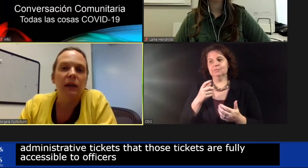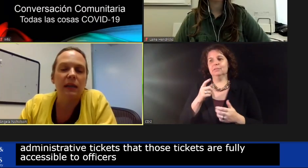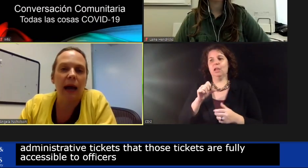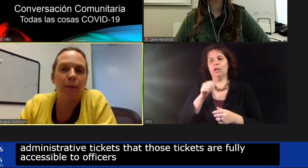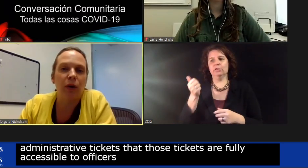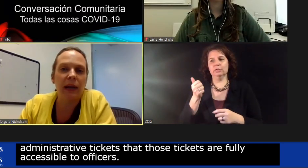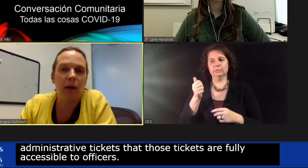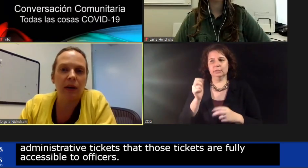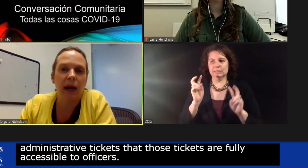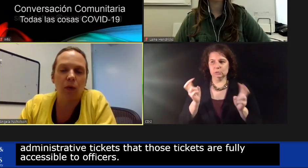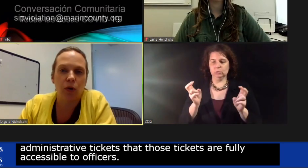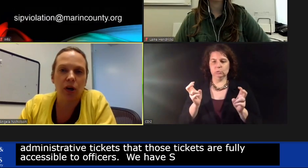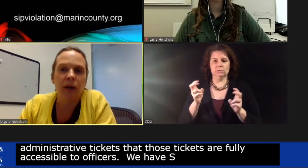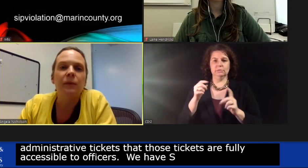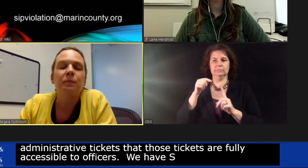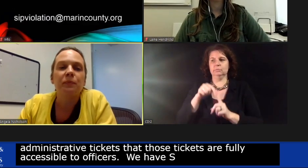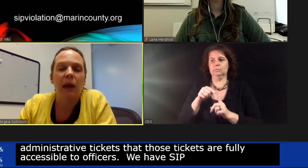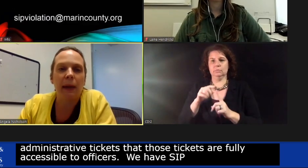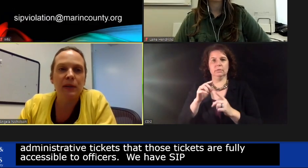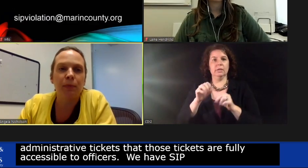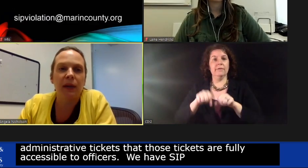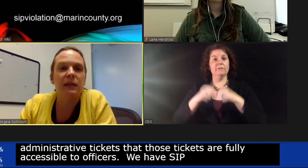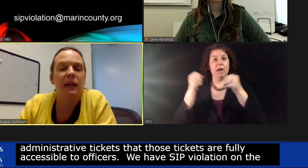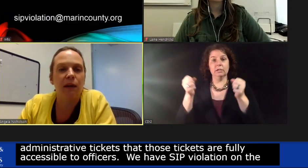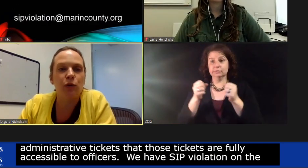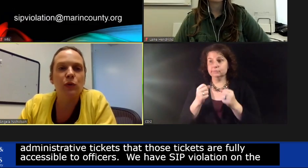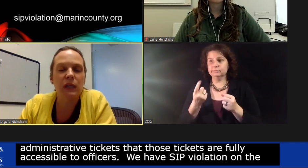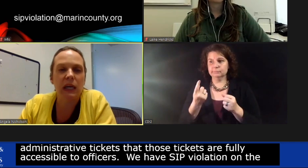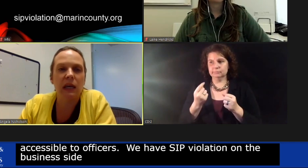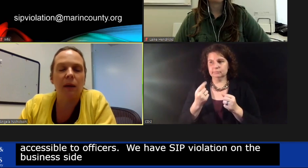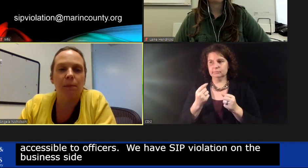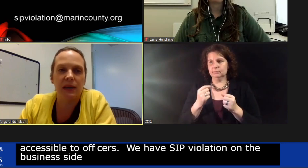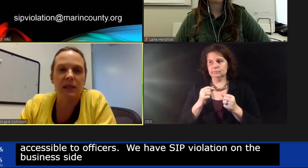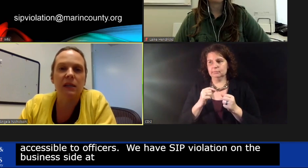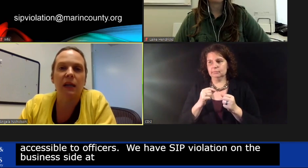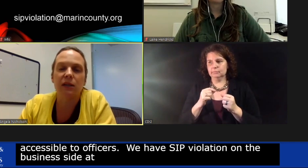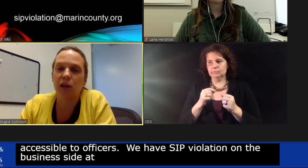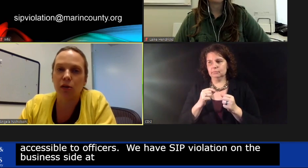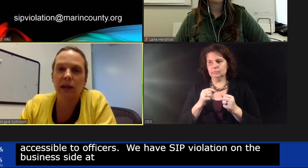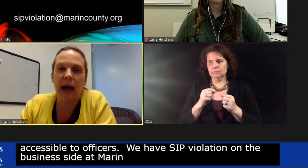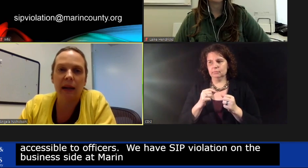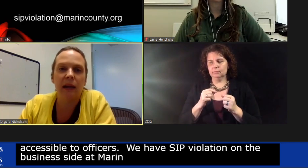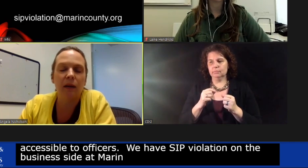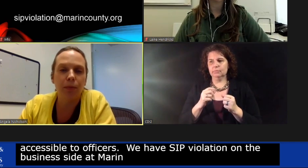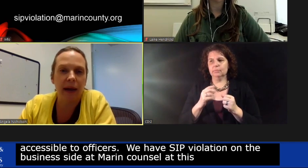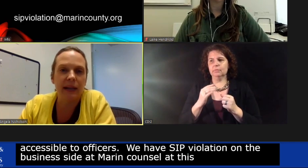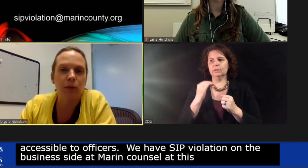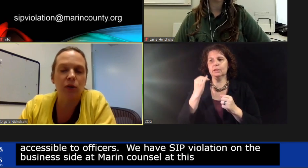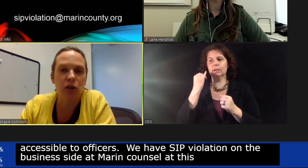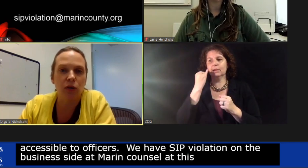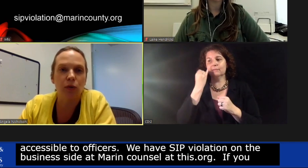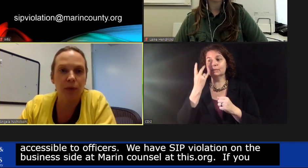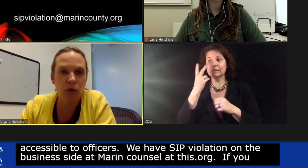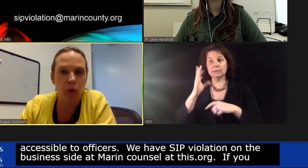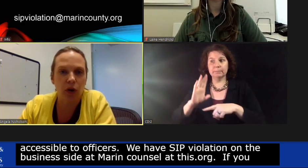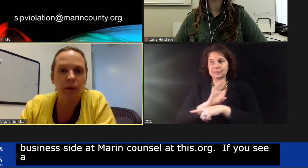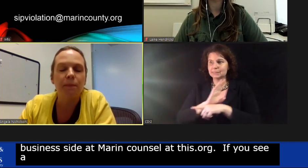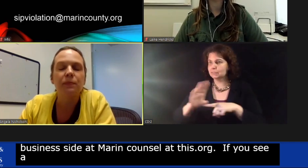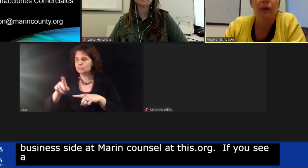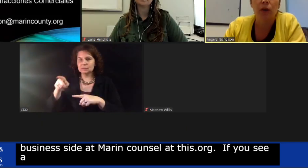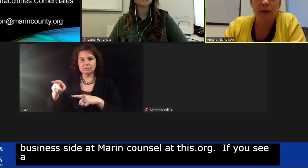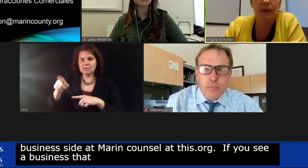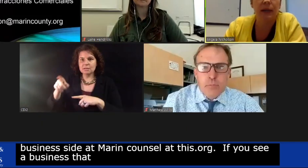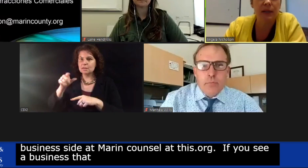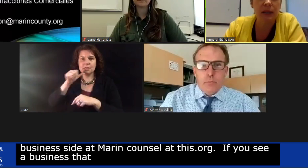violation at marincounty.org. And that's a place that if you see a business that is clearly not in compliance with the shelter in place